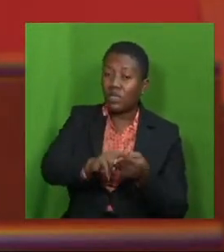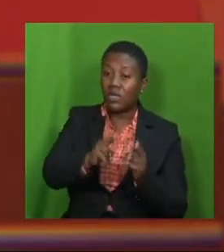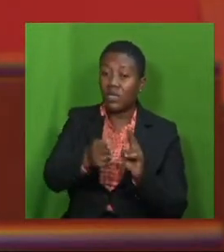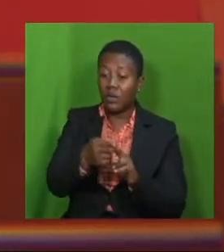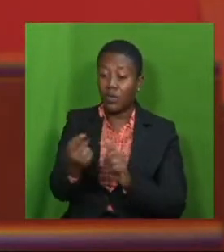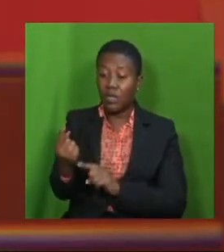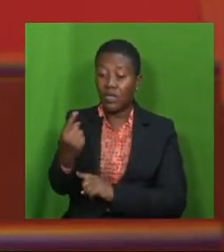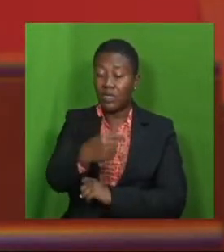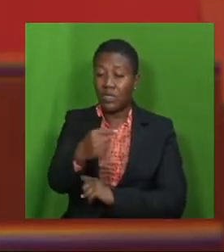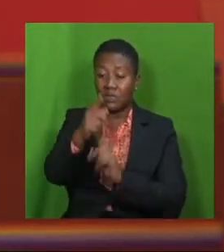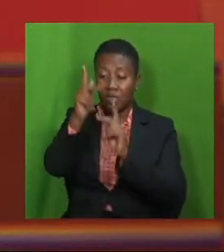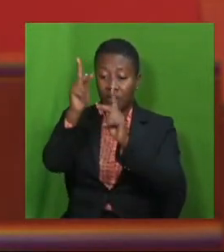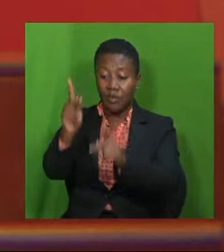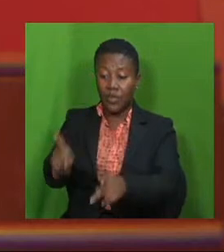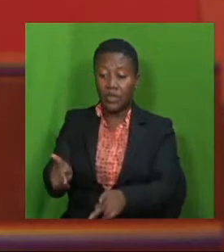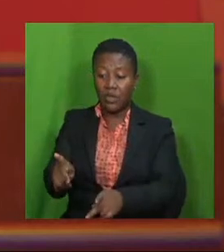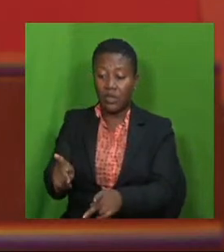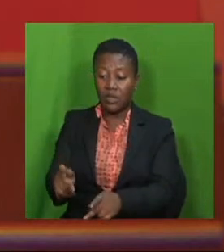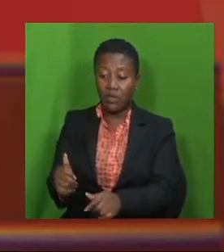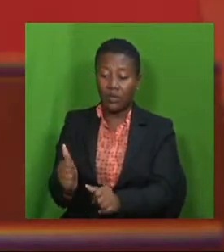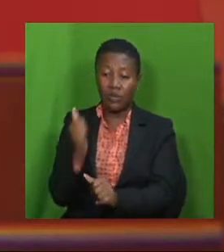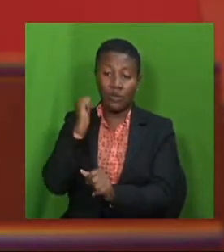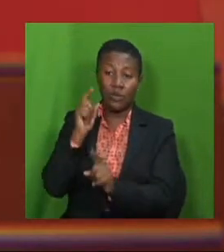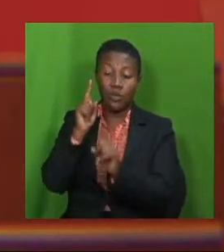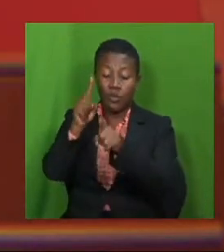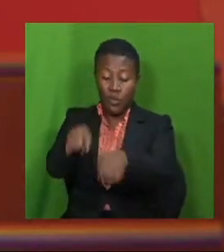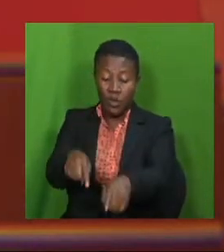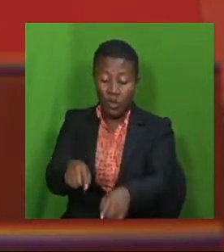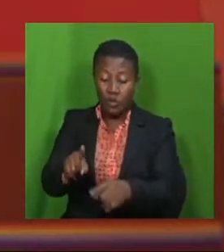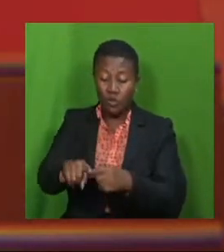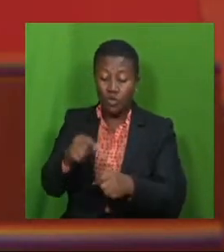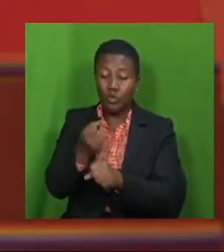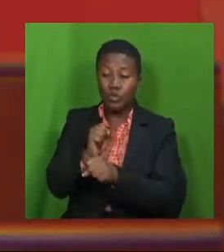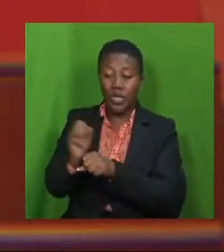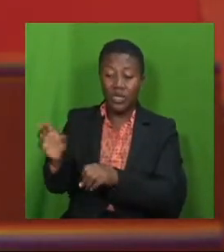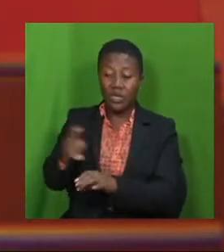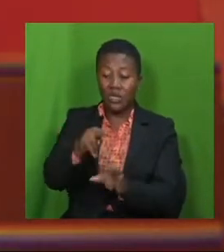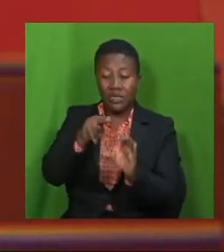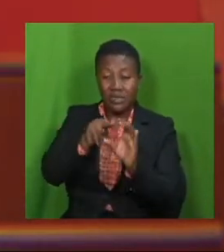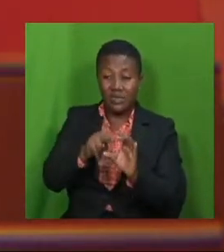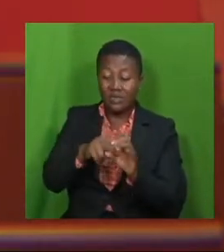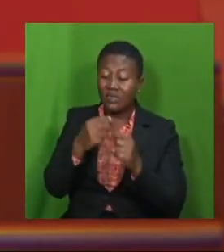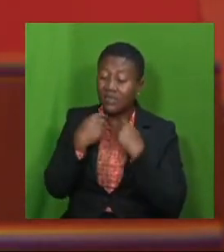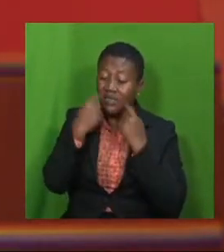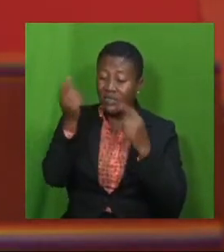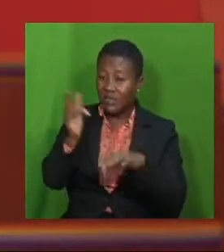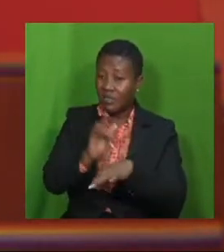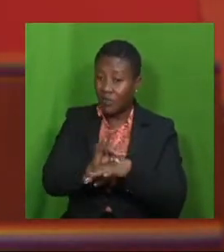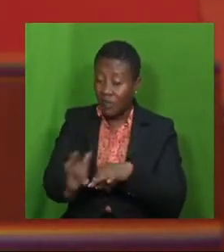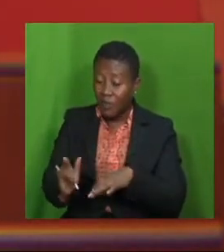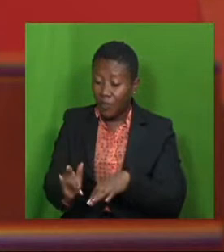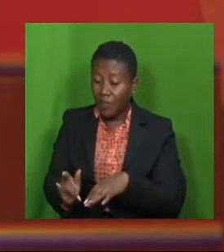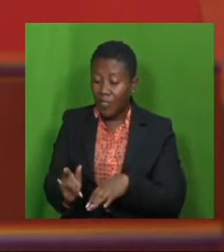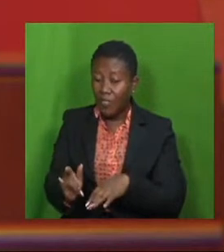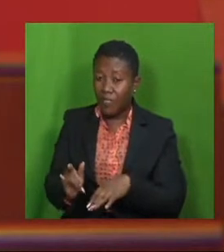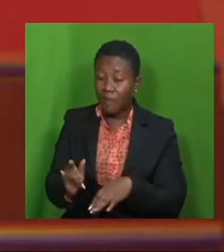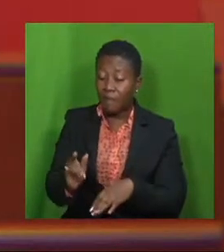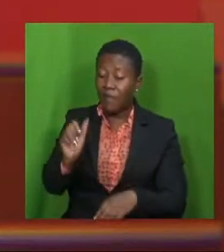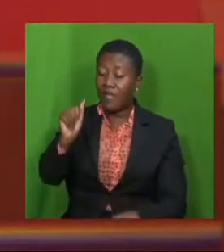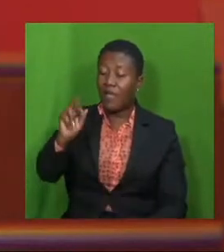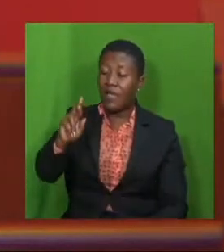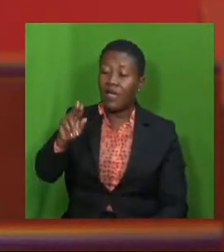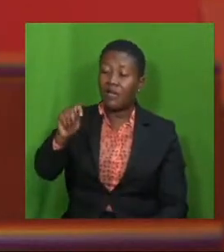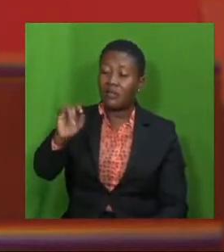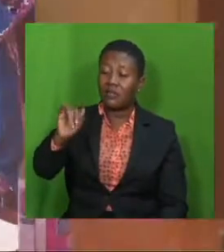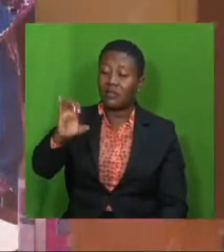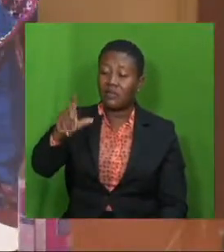Parliament would have his or her seat declared vacant. This could be found in Article 75(2)